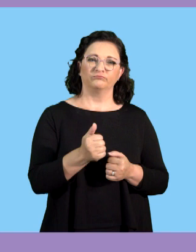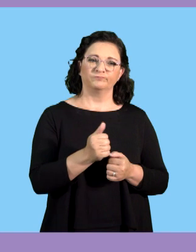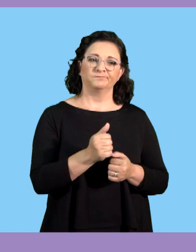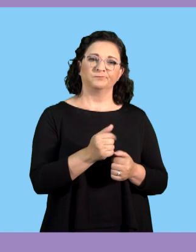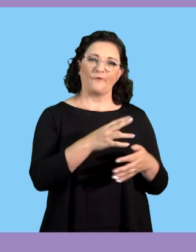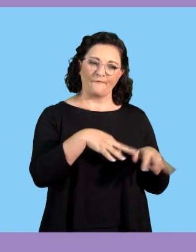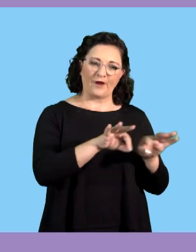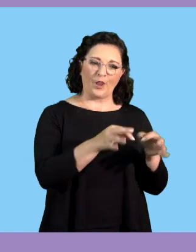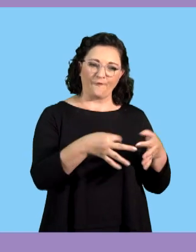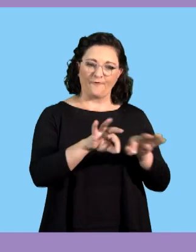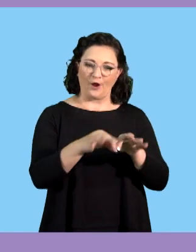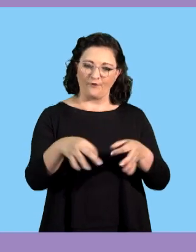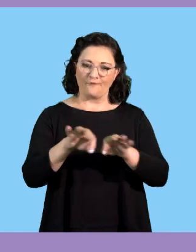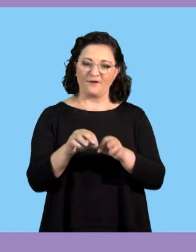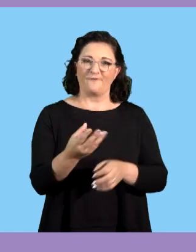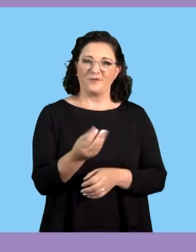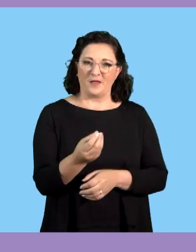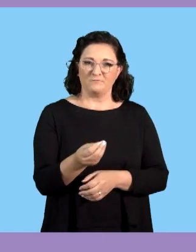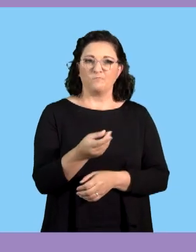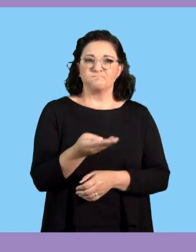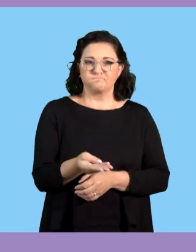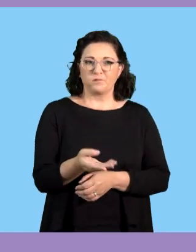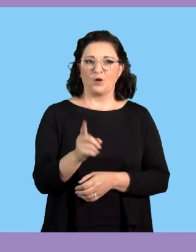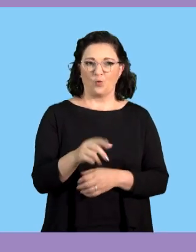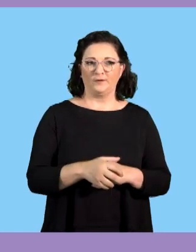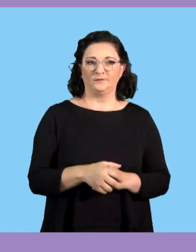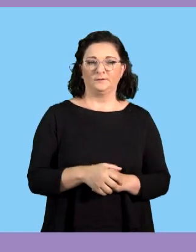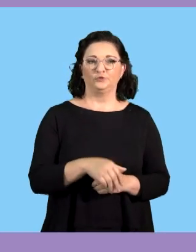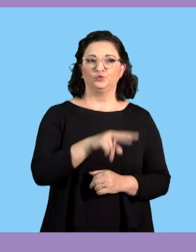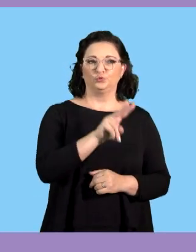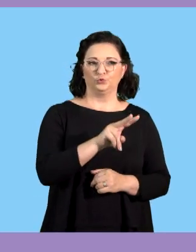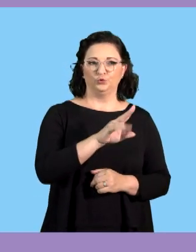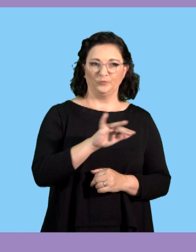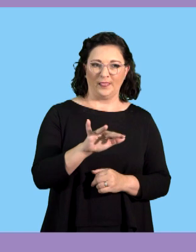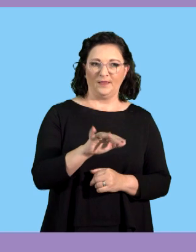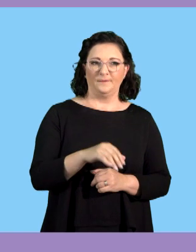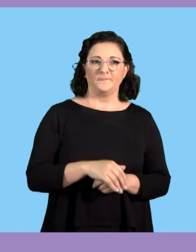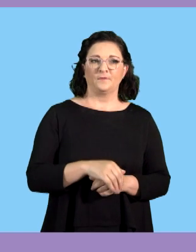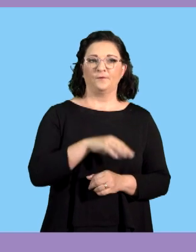value for this particular number here. We have